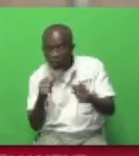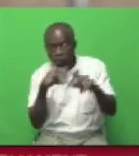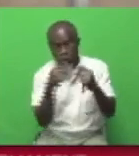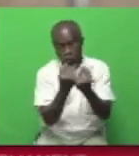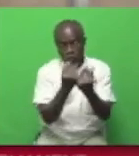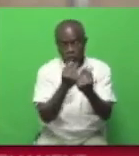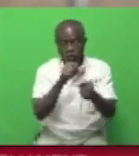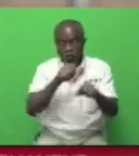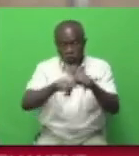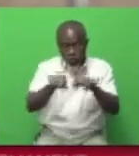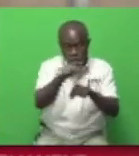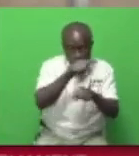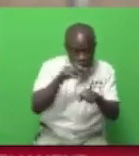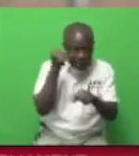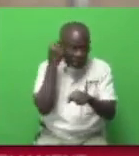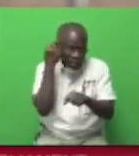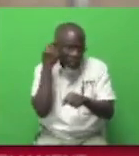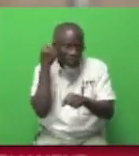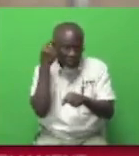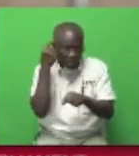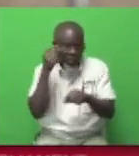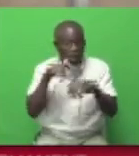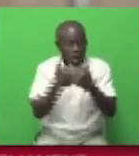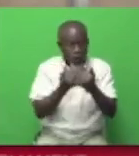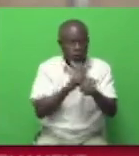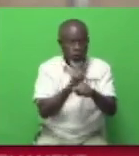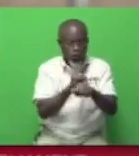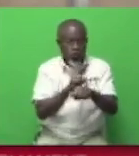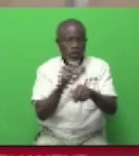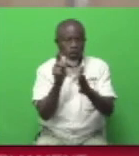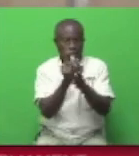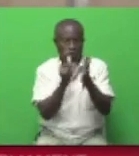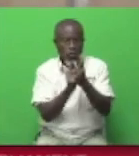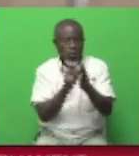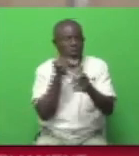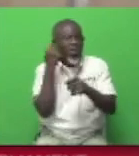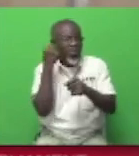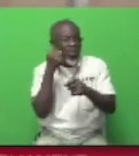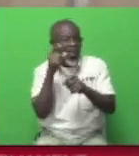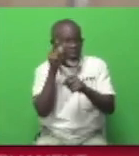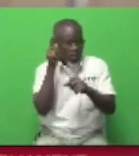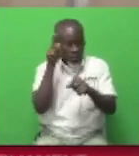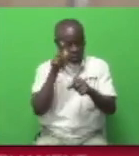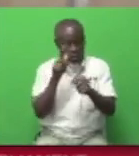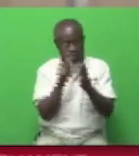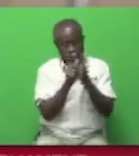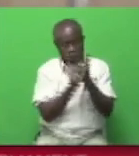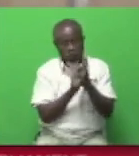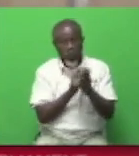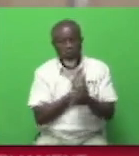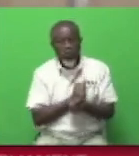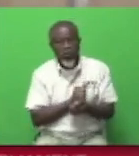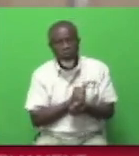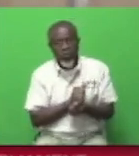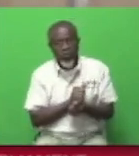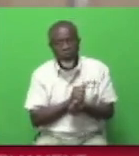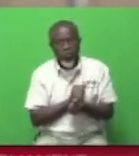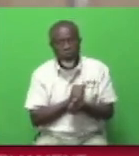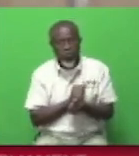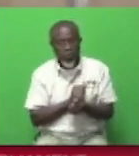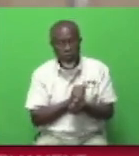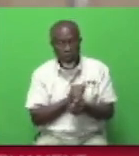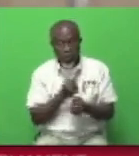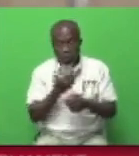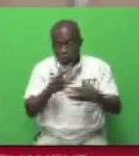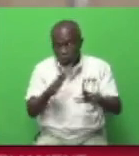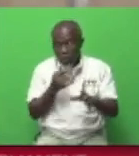they understand, they are sensitized. So once the law becomes operational, they have a full understanding, and I would have already identified some